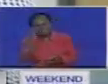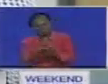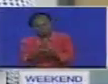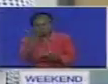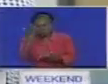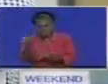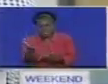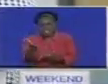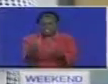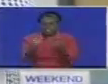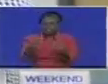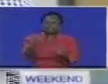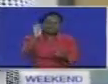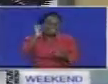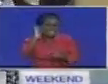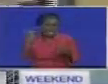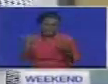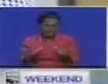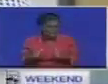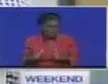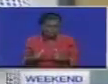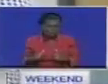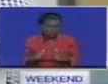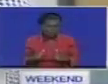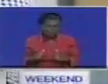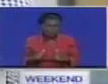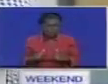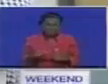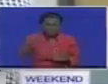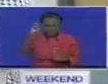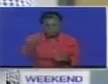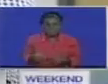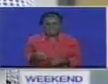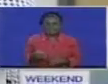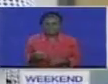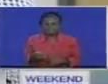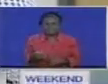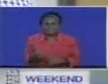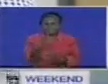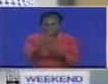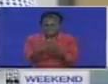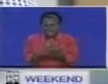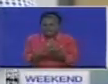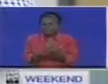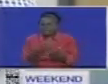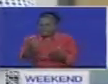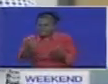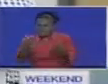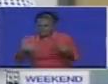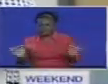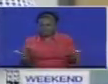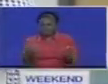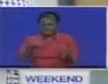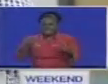And for you to say that you've not had Kamau at TNA and whatnot, really there must be certain different motivation. Yes, I must